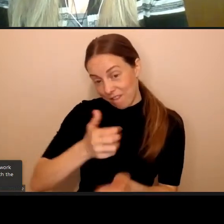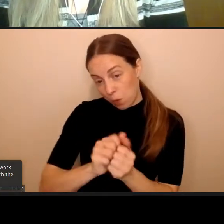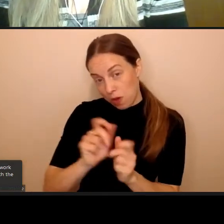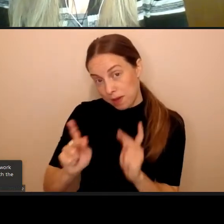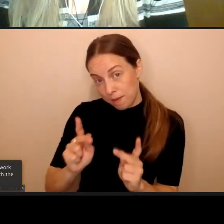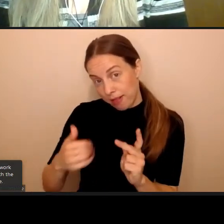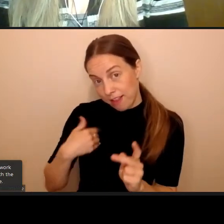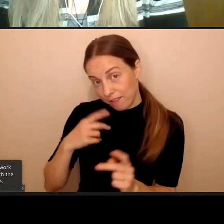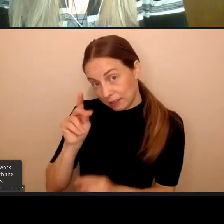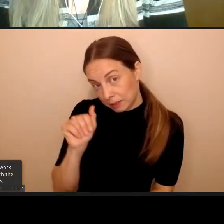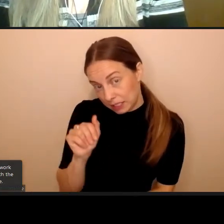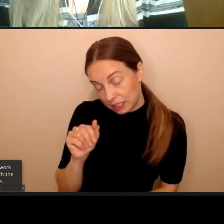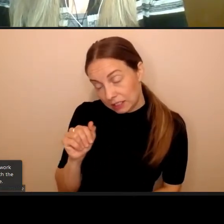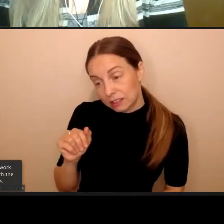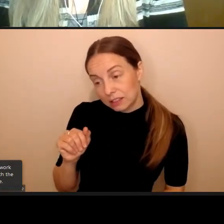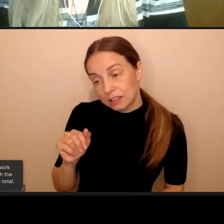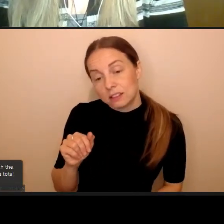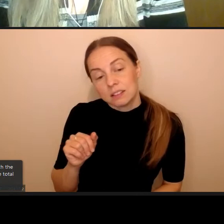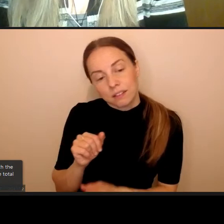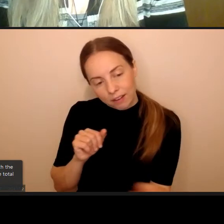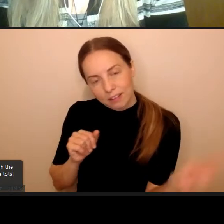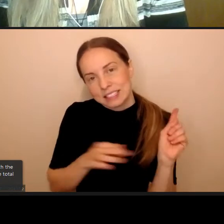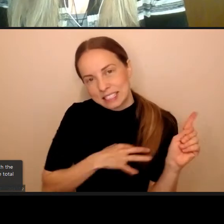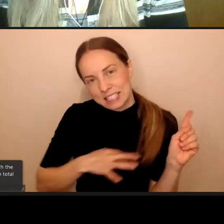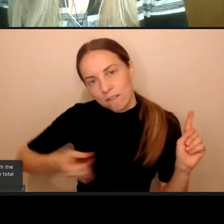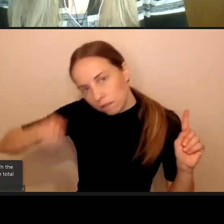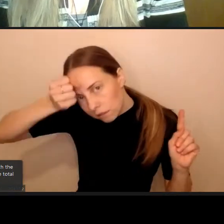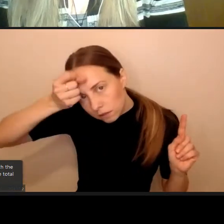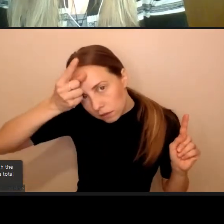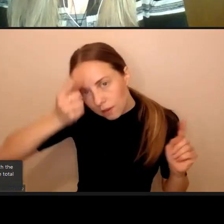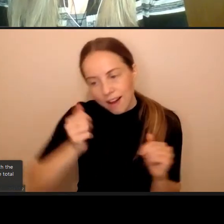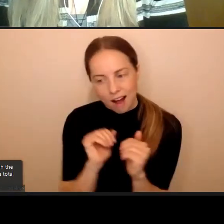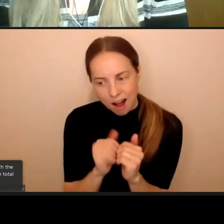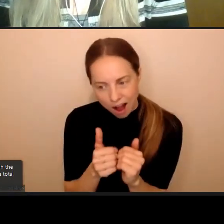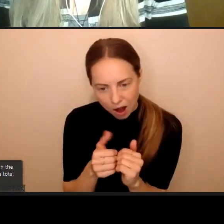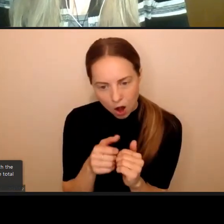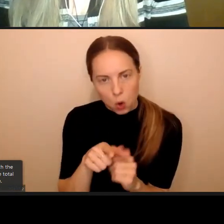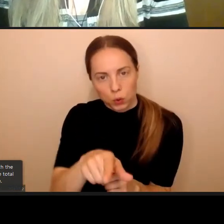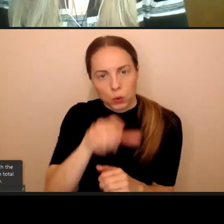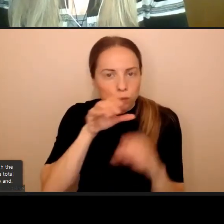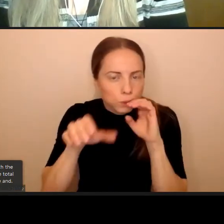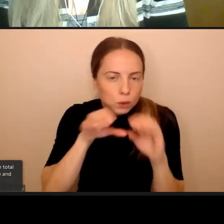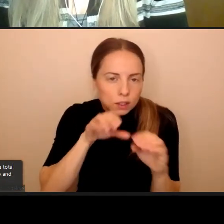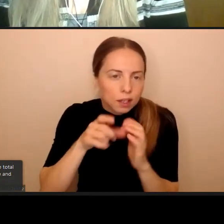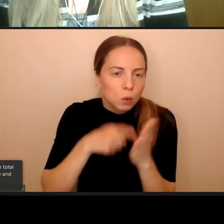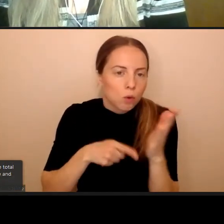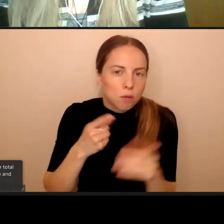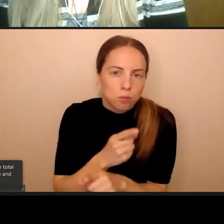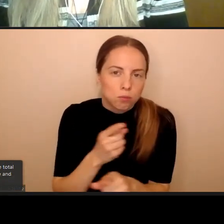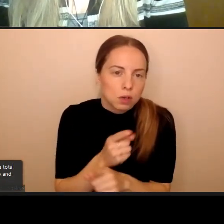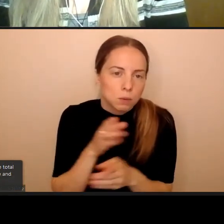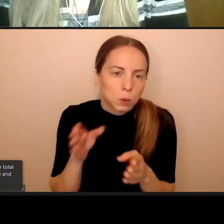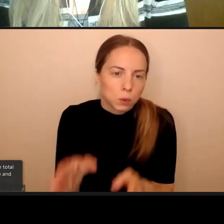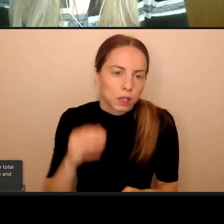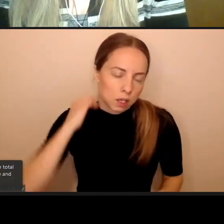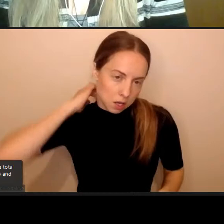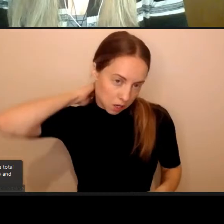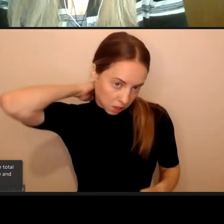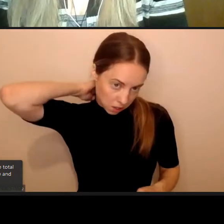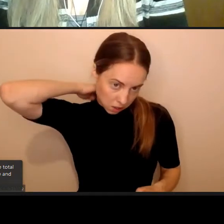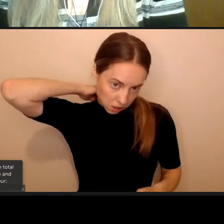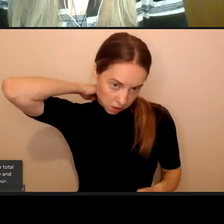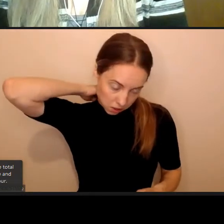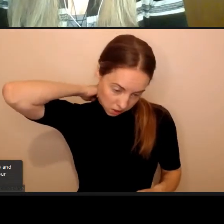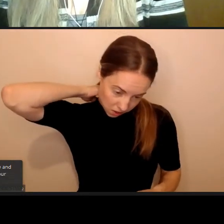that they have total understanding on how you communicate and what's the proper way to interact with